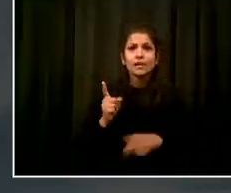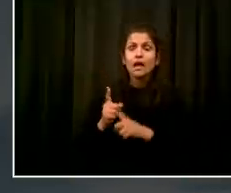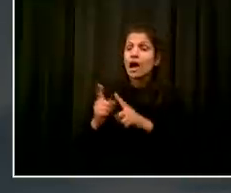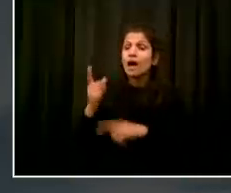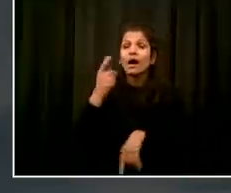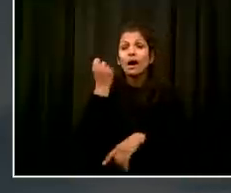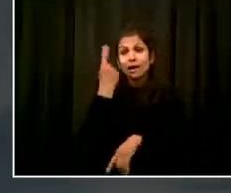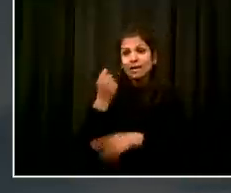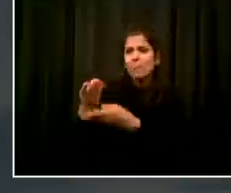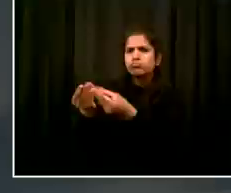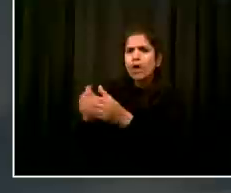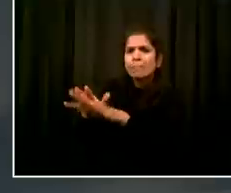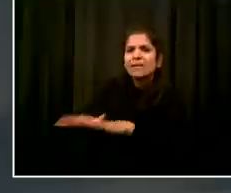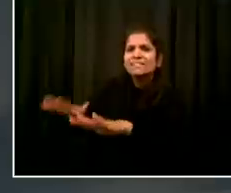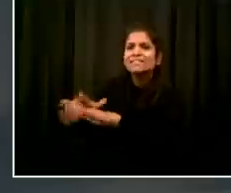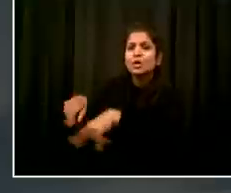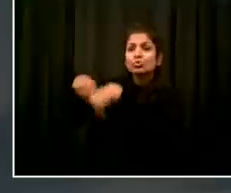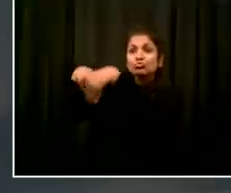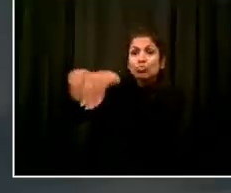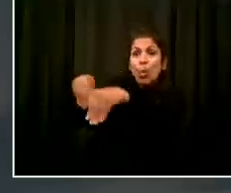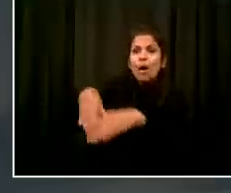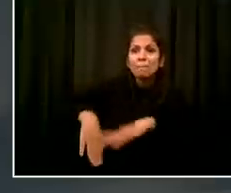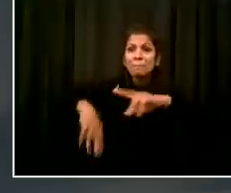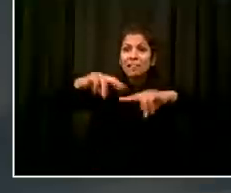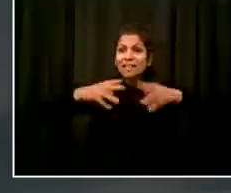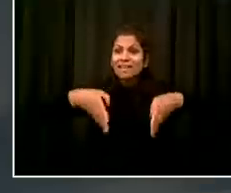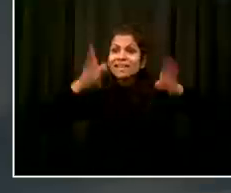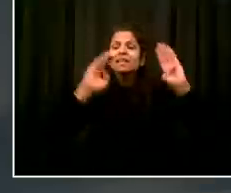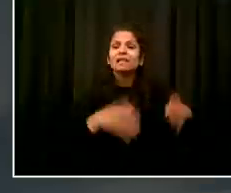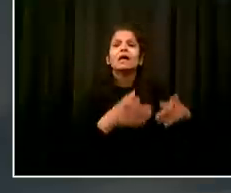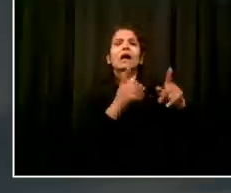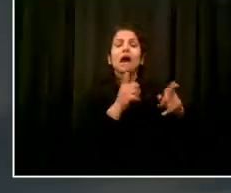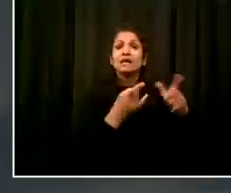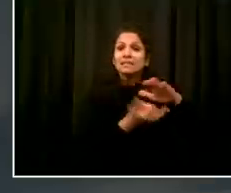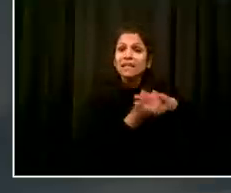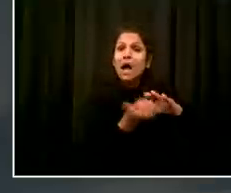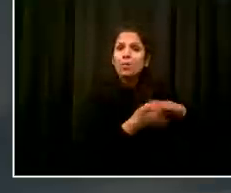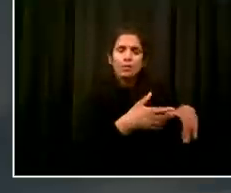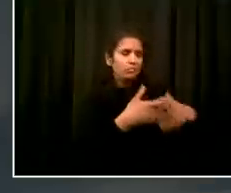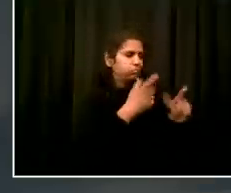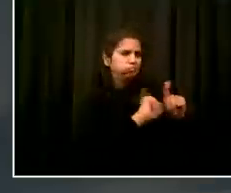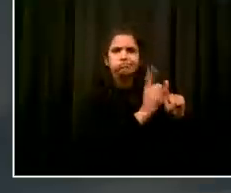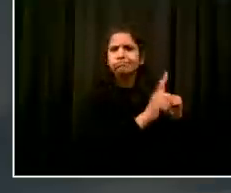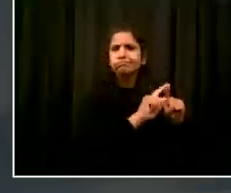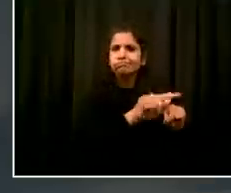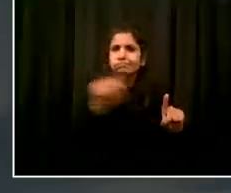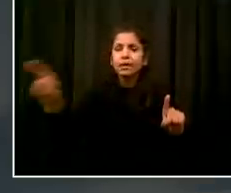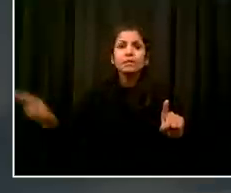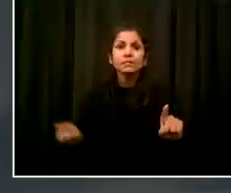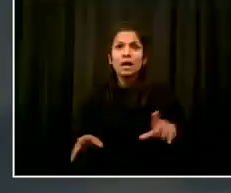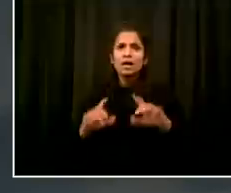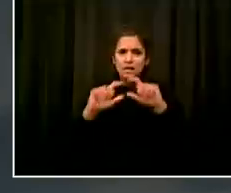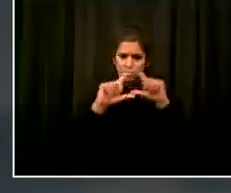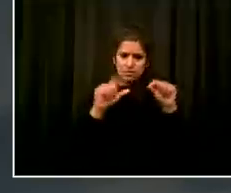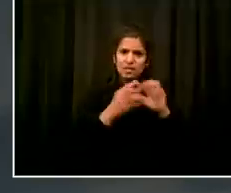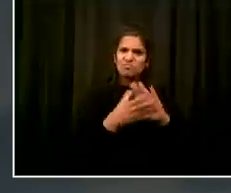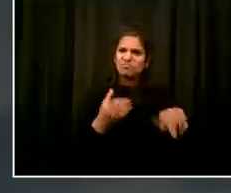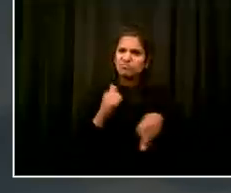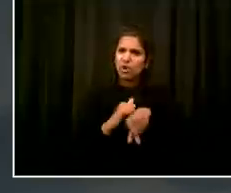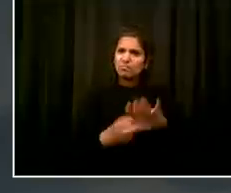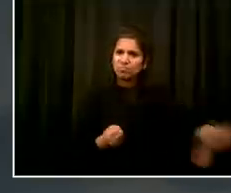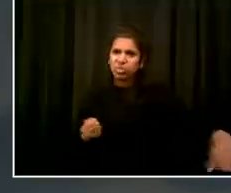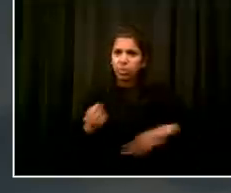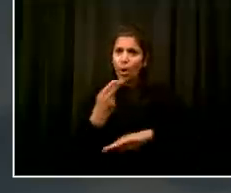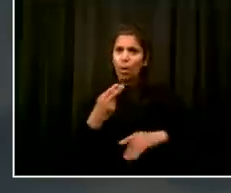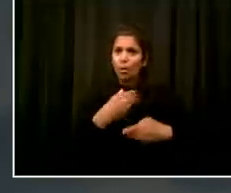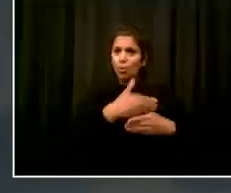a riot, it's interesting what was taken, bricks. We've had in the Bronx, bricks thrown at cops and